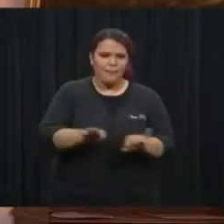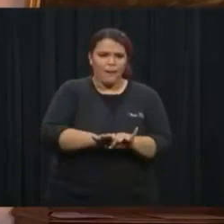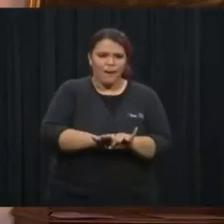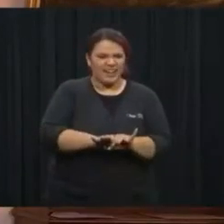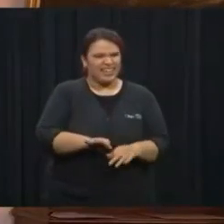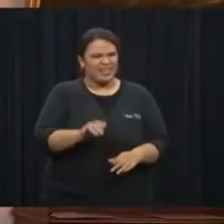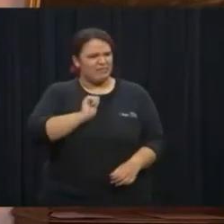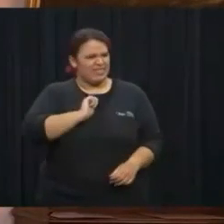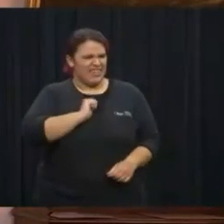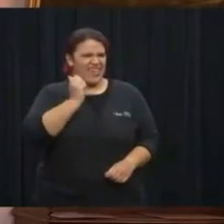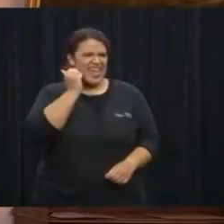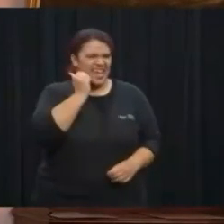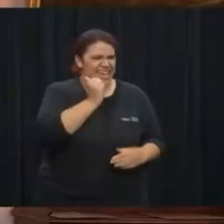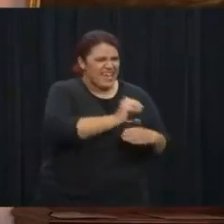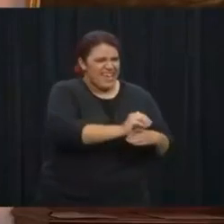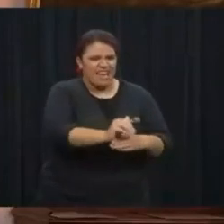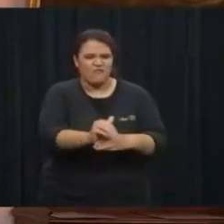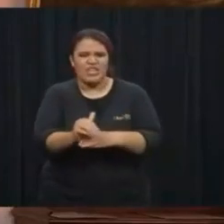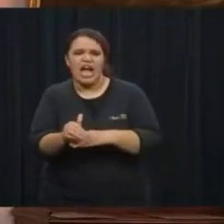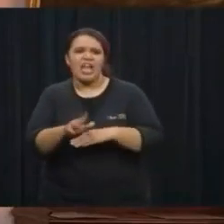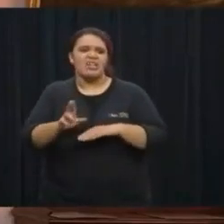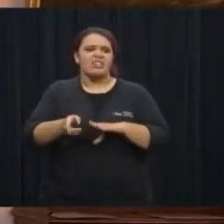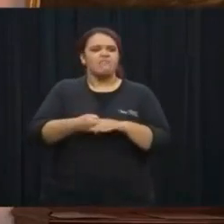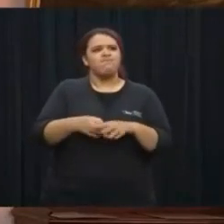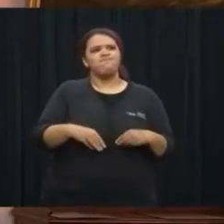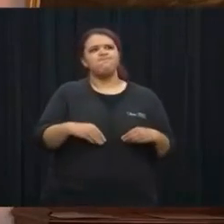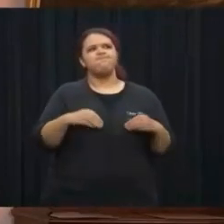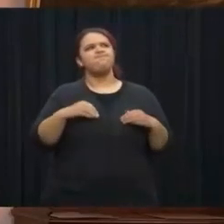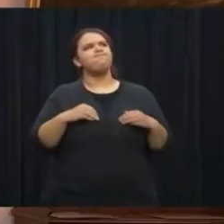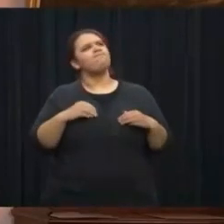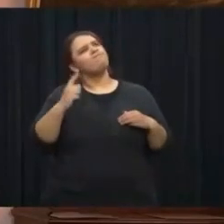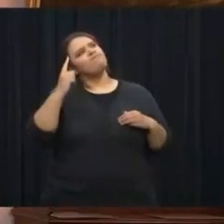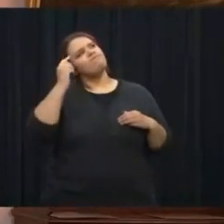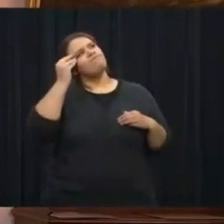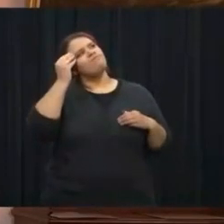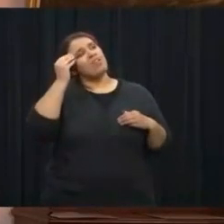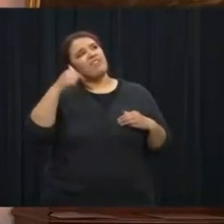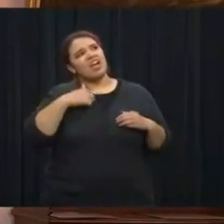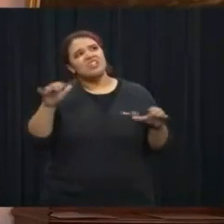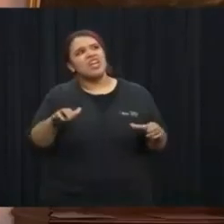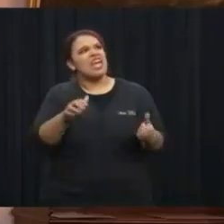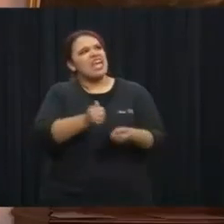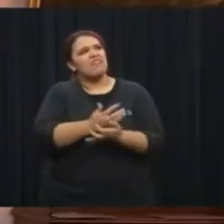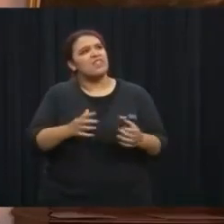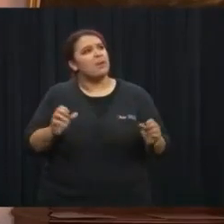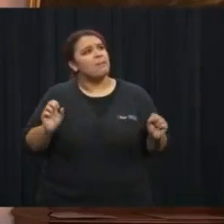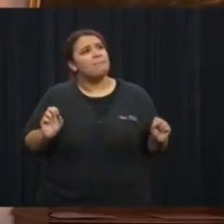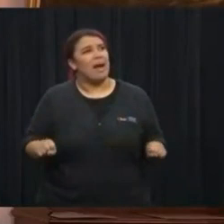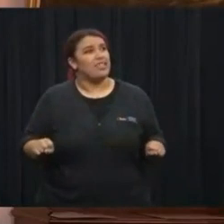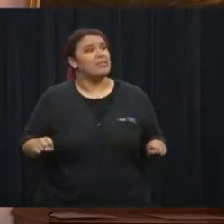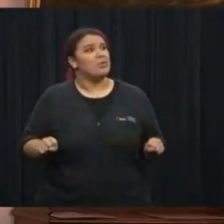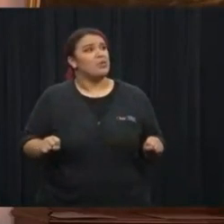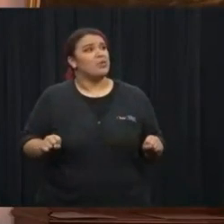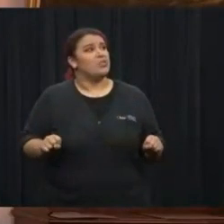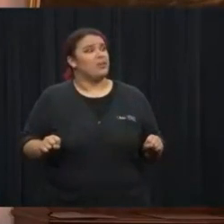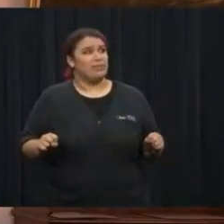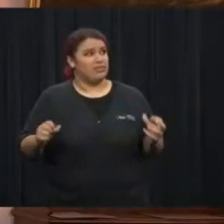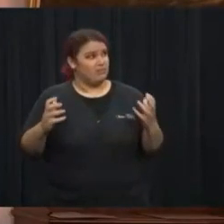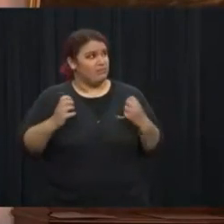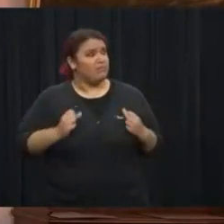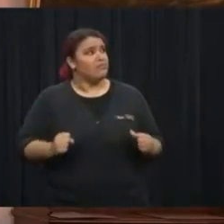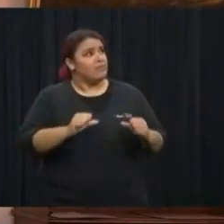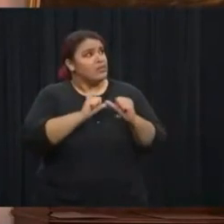enemy. We don't see this. And so when we do the modeling, not that I do the